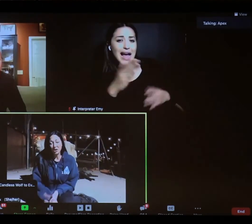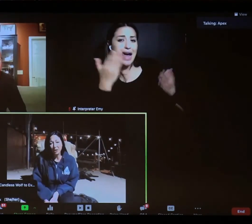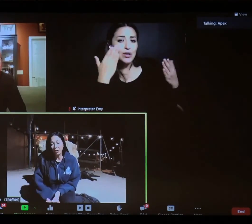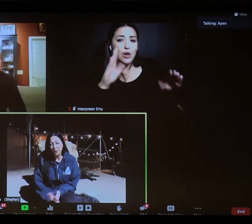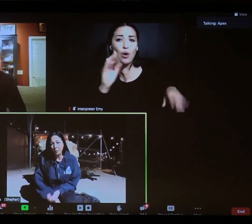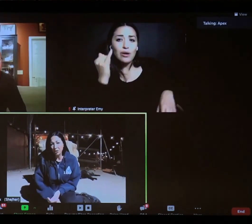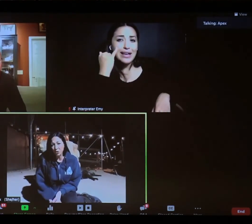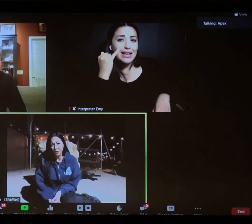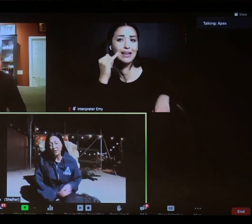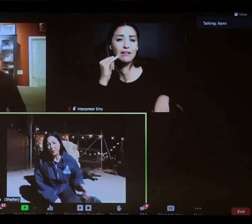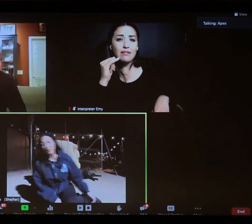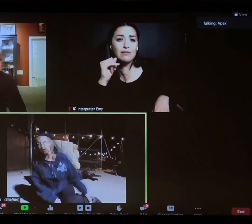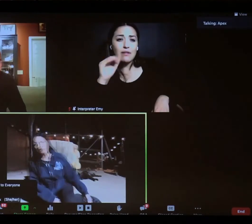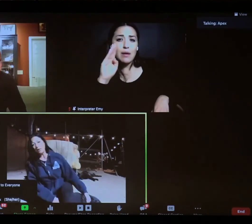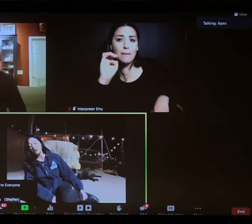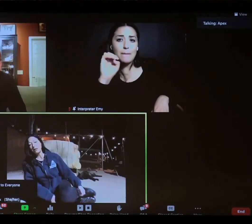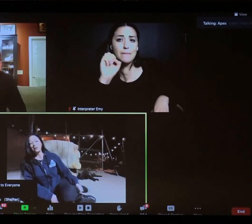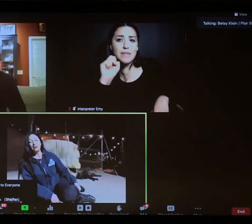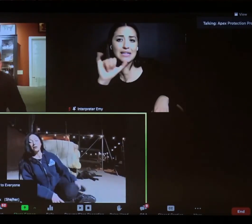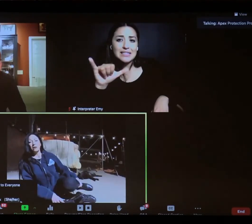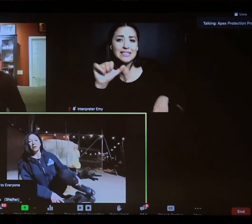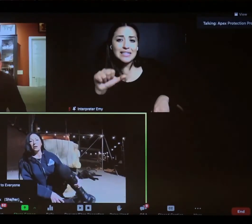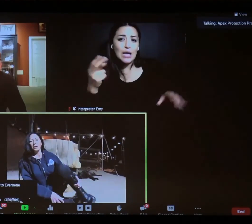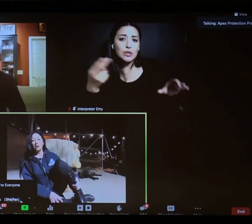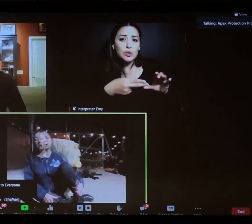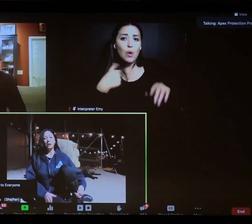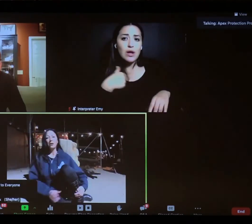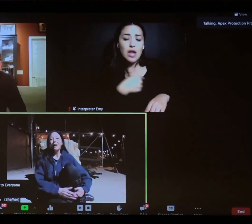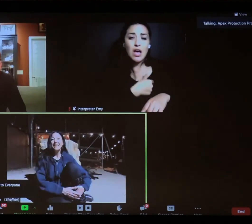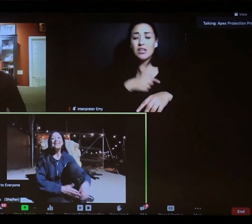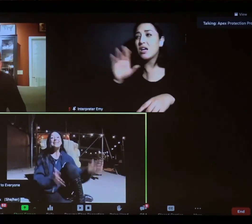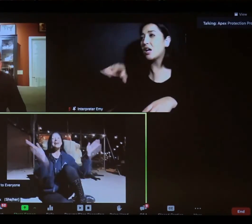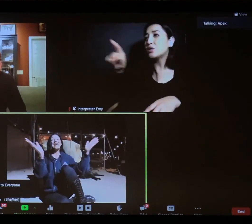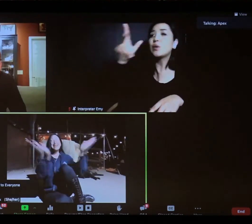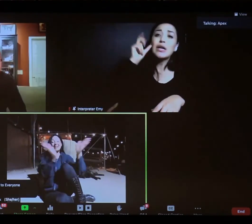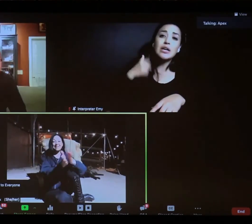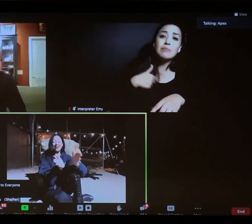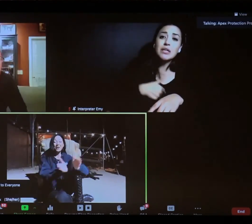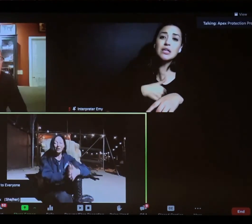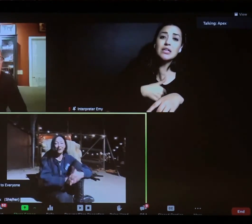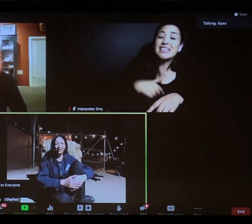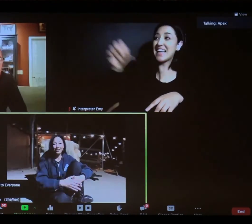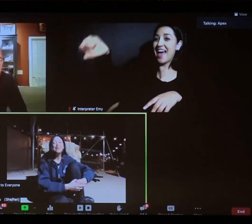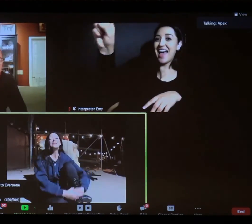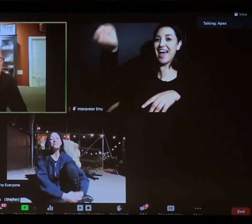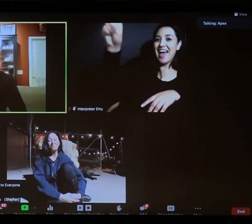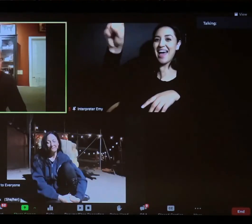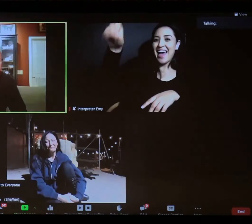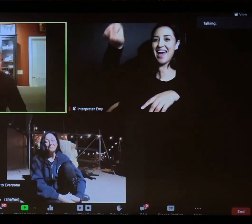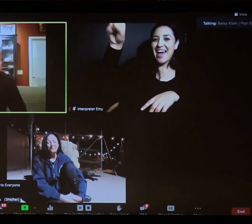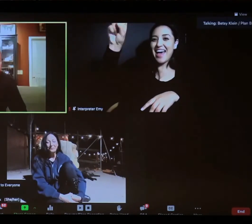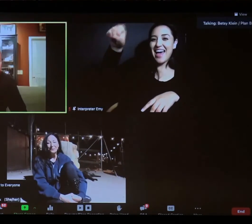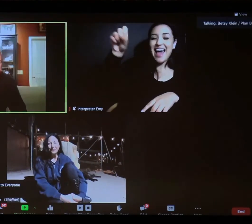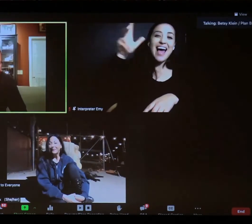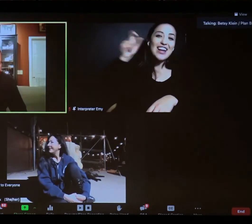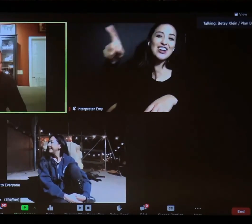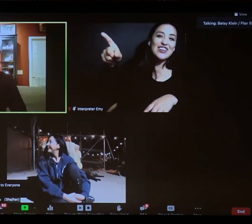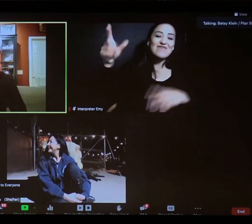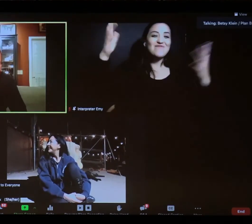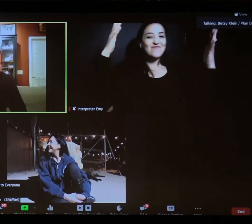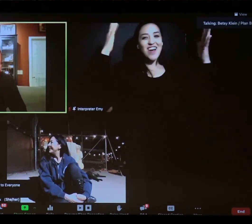Are you able to join us, Betsy? Can you guys hear me? Yeah. Oh, yes, there you are. Yay!